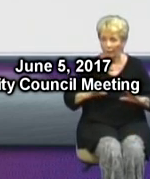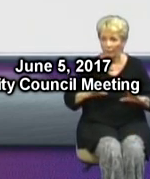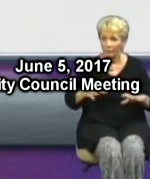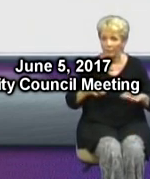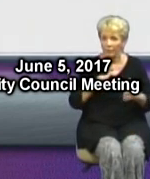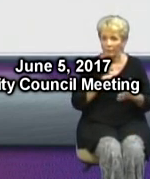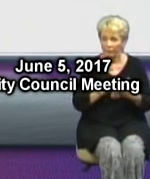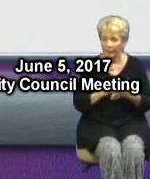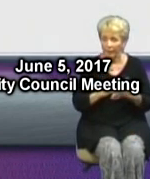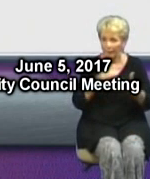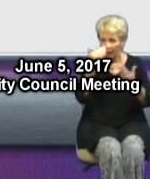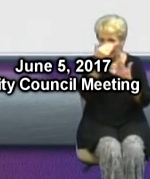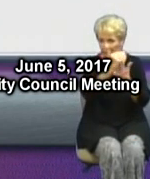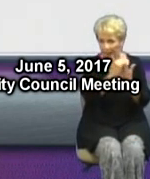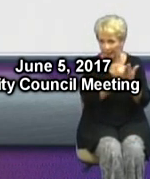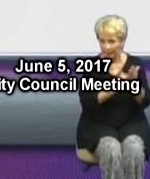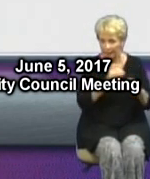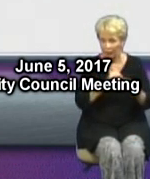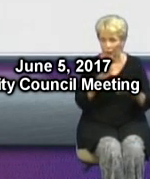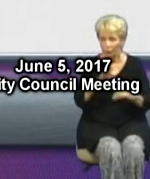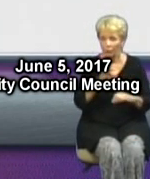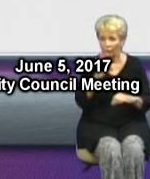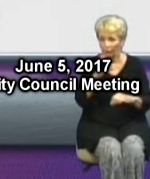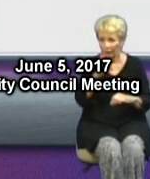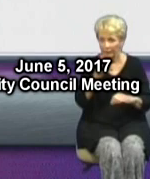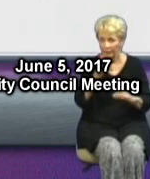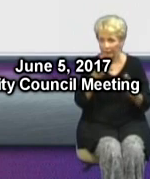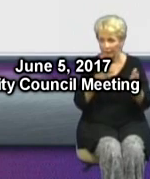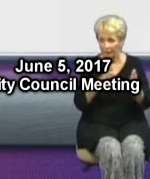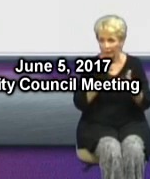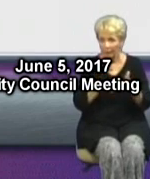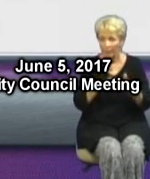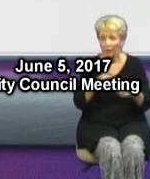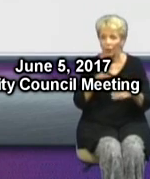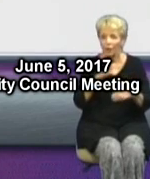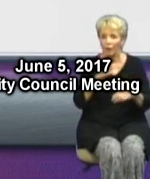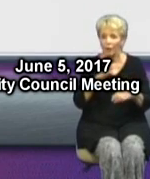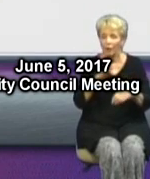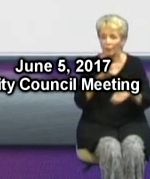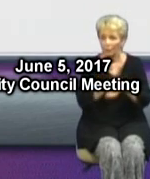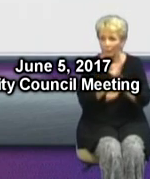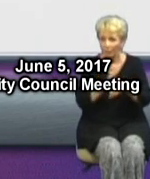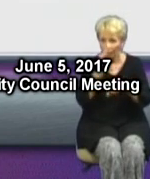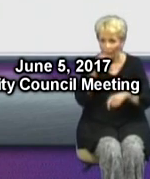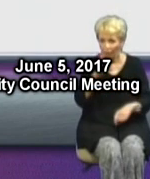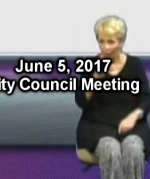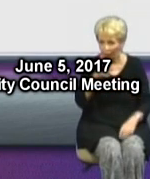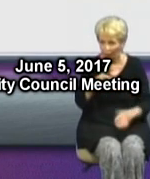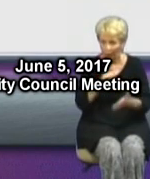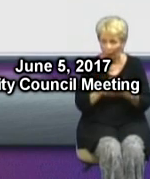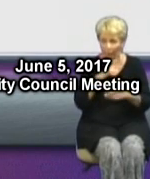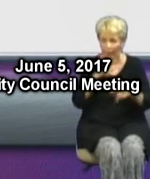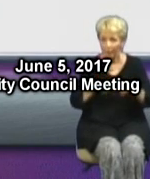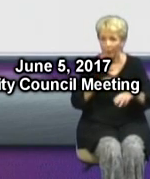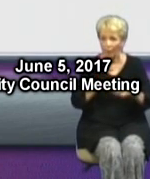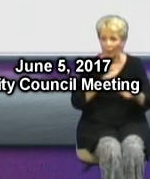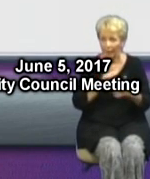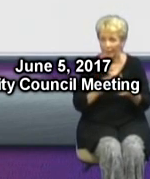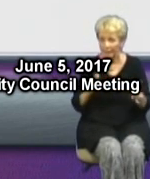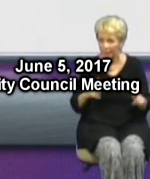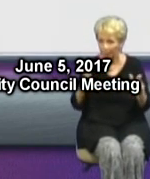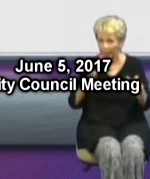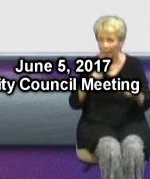there's a long list of that in your schedule of fees and charges. Commercial internet rates for fiber that will be based on speed are